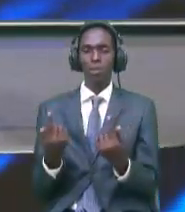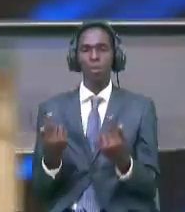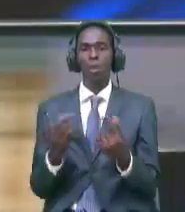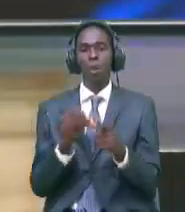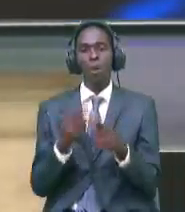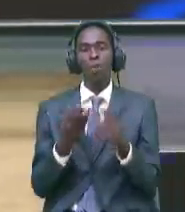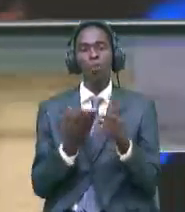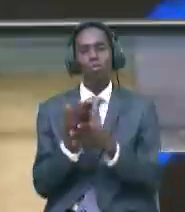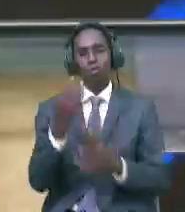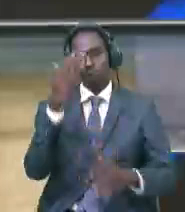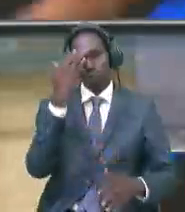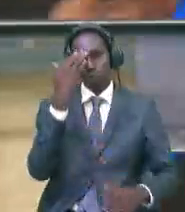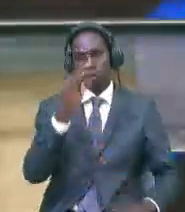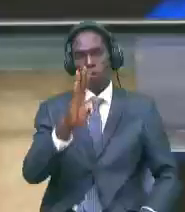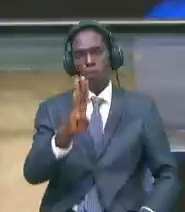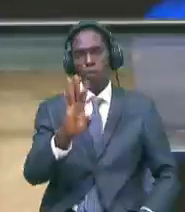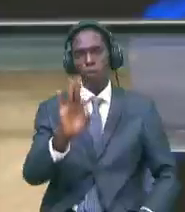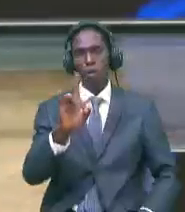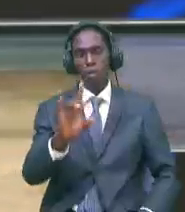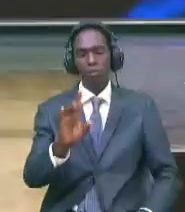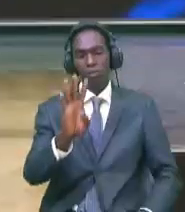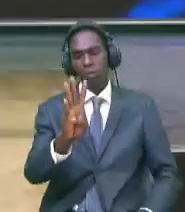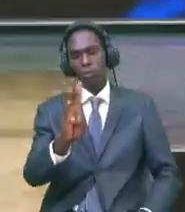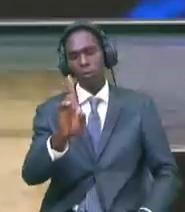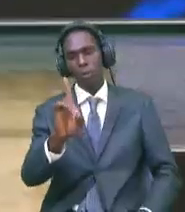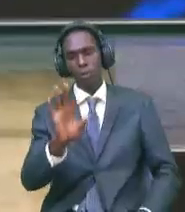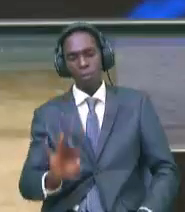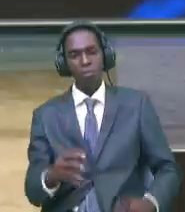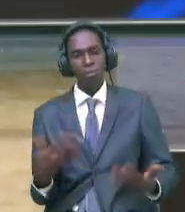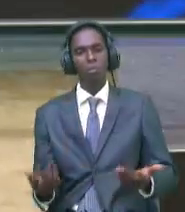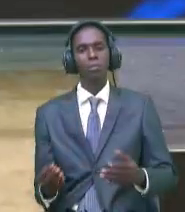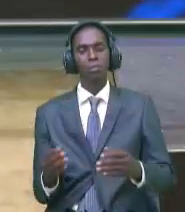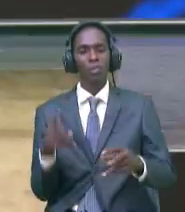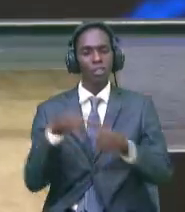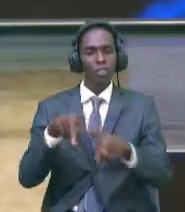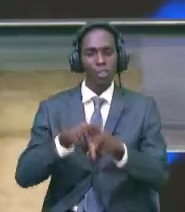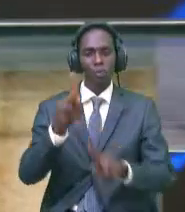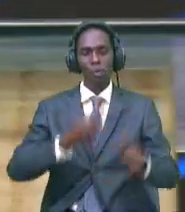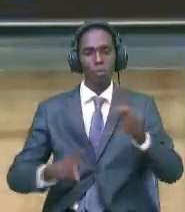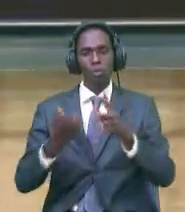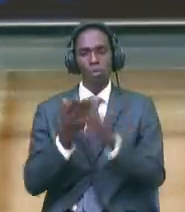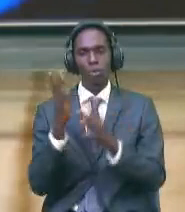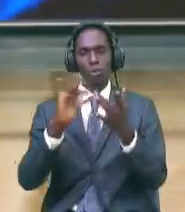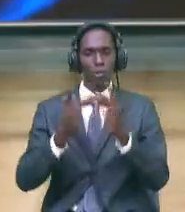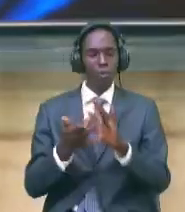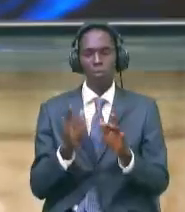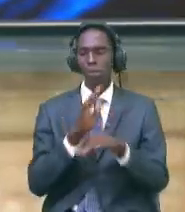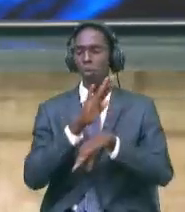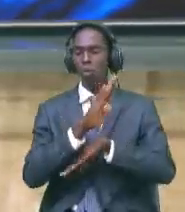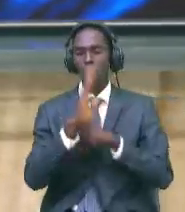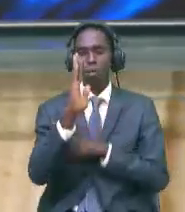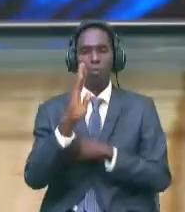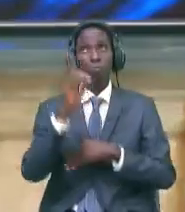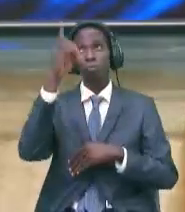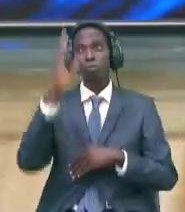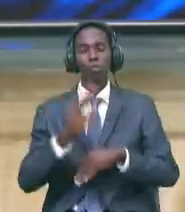cyber crime, we're getting this and that. God does not want that. we must understand you have the calling of the